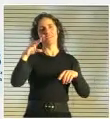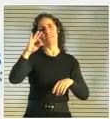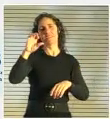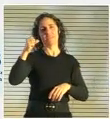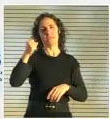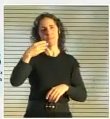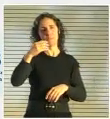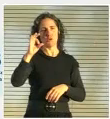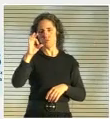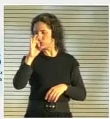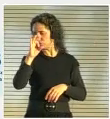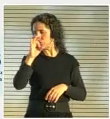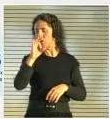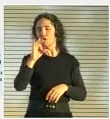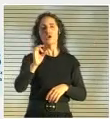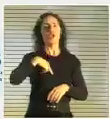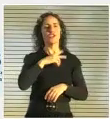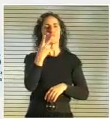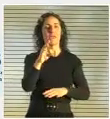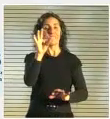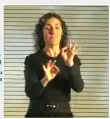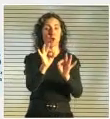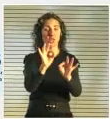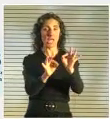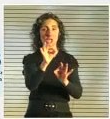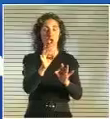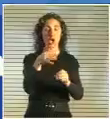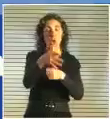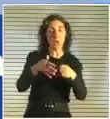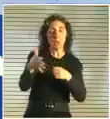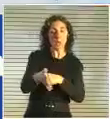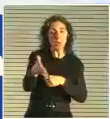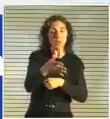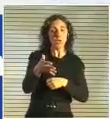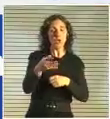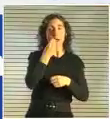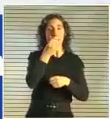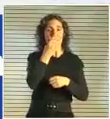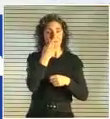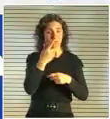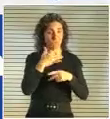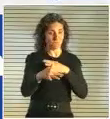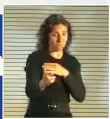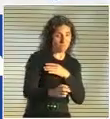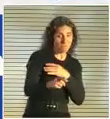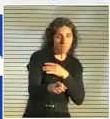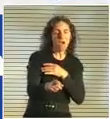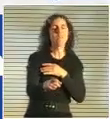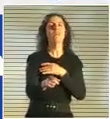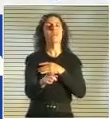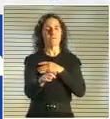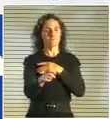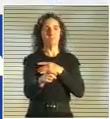of the global seafood production, represented by the 10 companies in SeaBOS, trading across 500